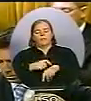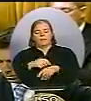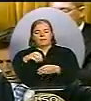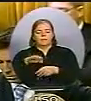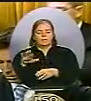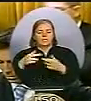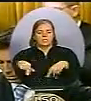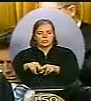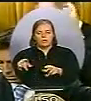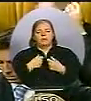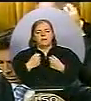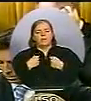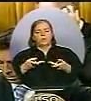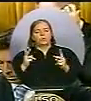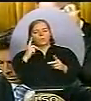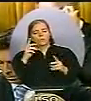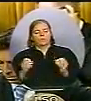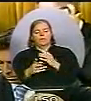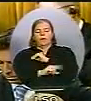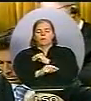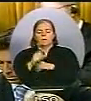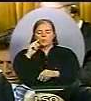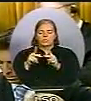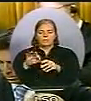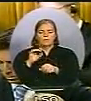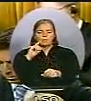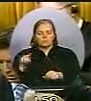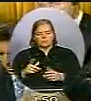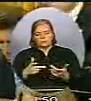constituents. Mr. Speaker, those are the kind of attacks that I think we can live with.